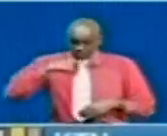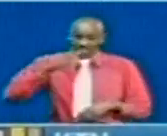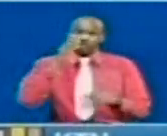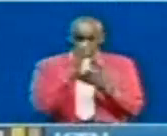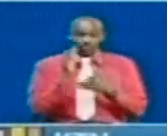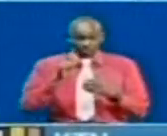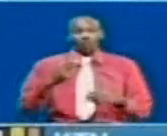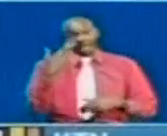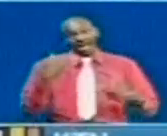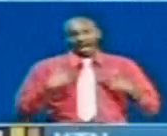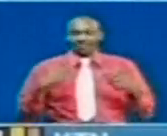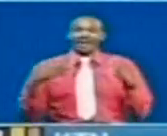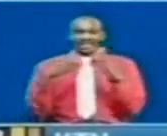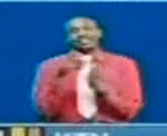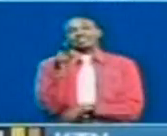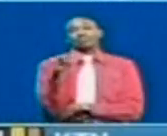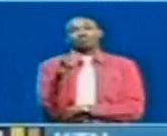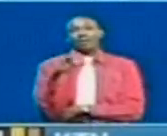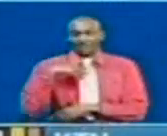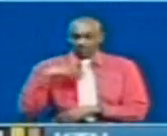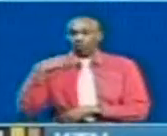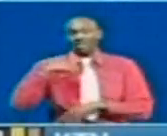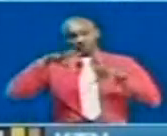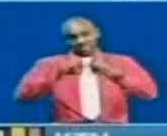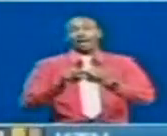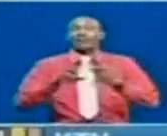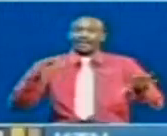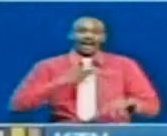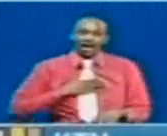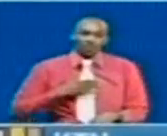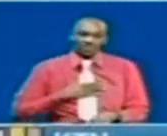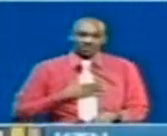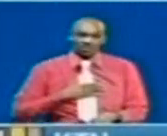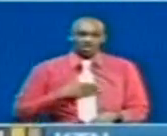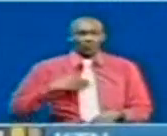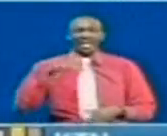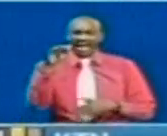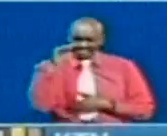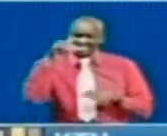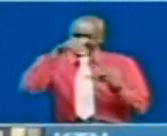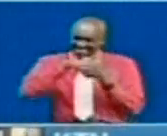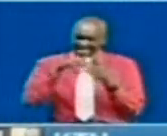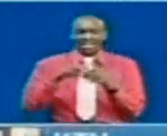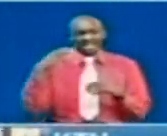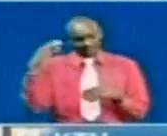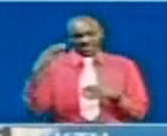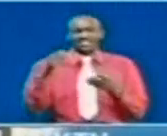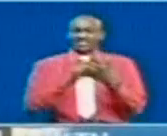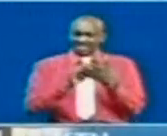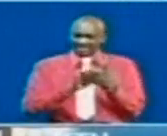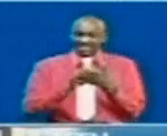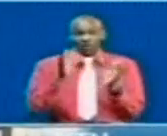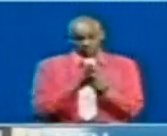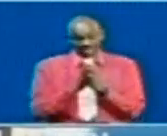arm ourselves against alien invaders of our land. We also would like to ask Interior Cabinet Secretary Mr. Olelenku